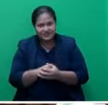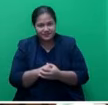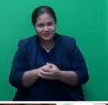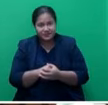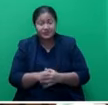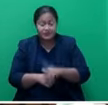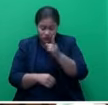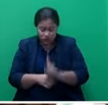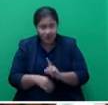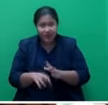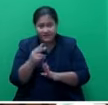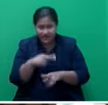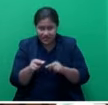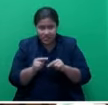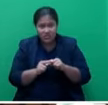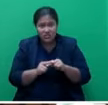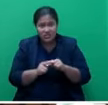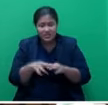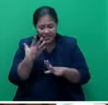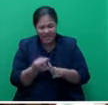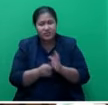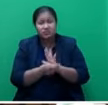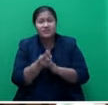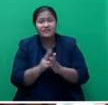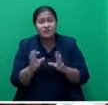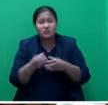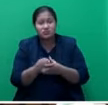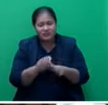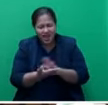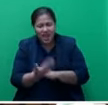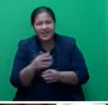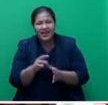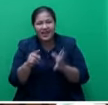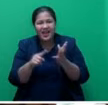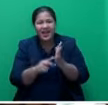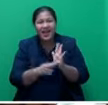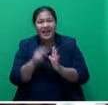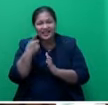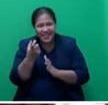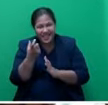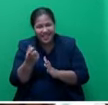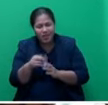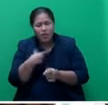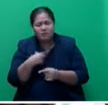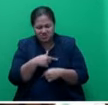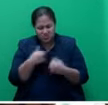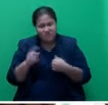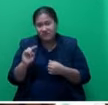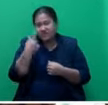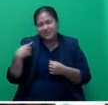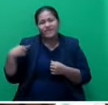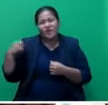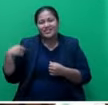Today, Fiji is part of a peer review group under UNCAC. We volunteered ourselves to be part of the peer